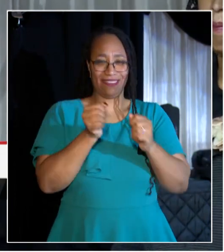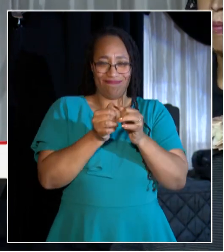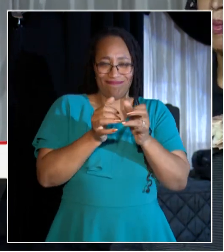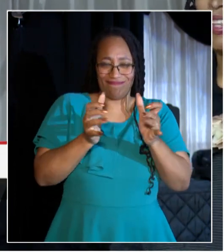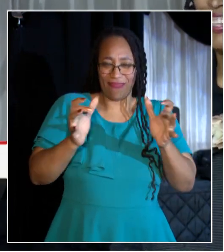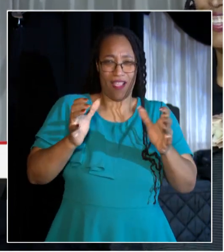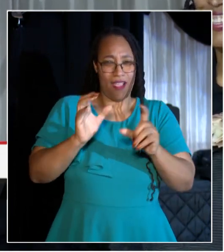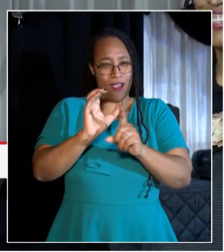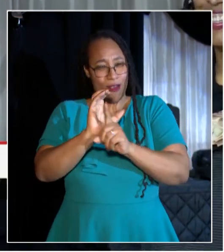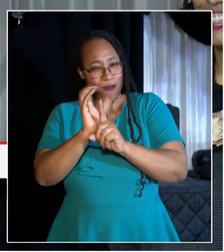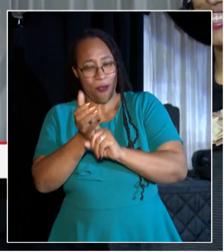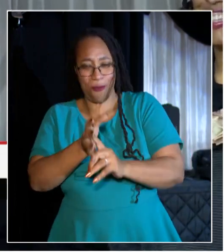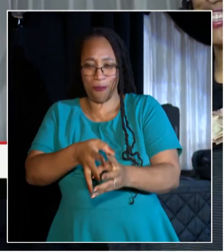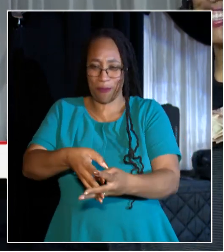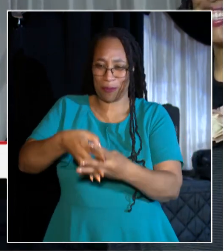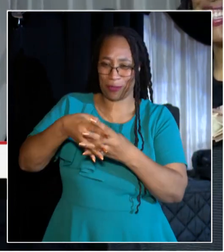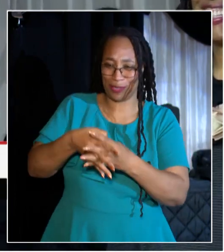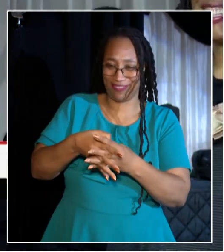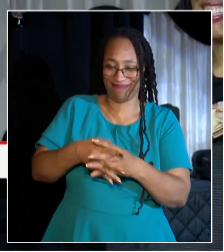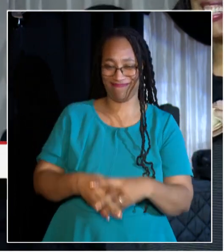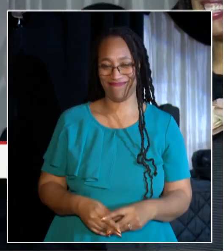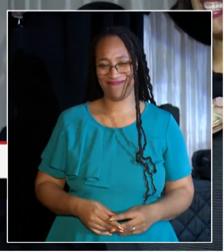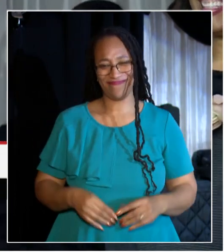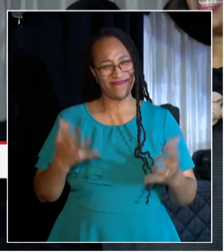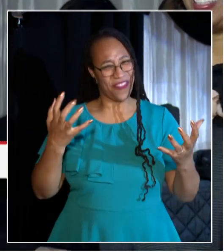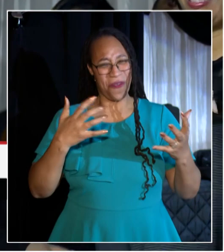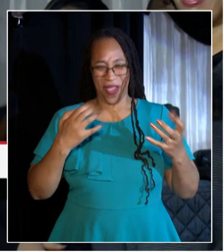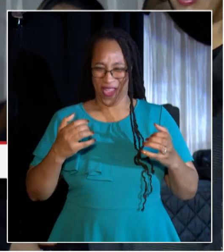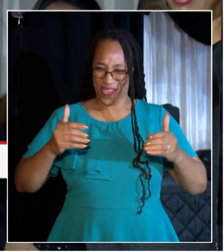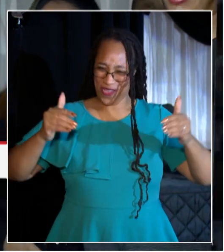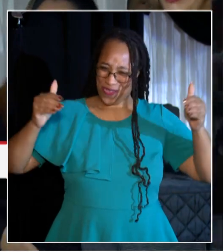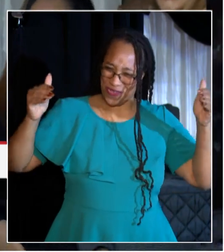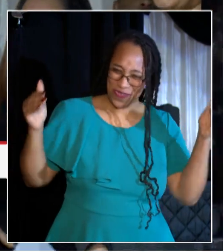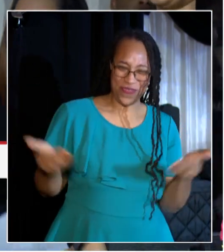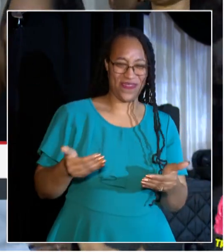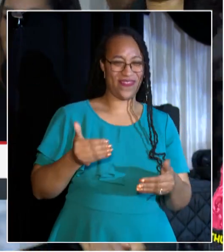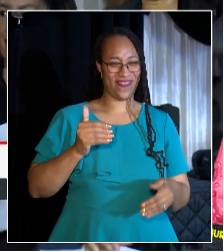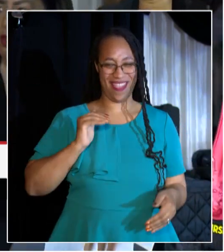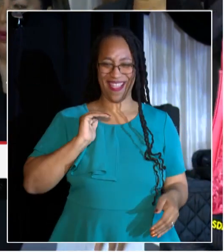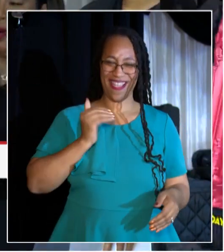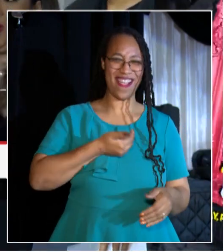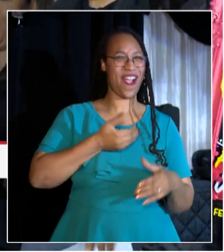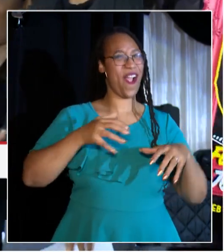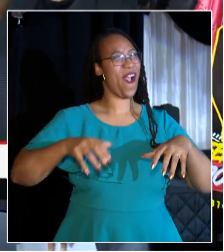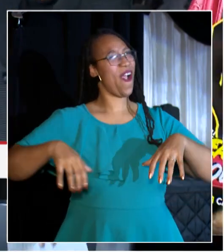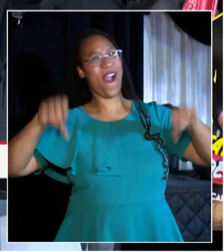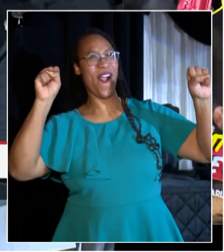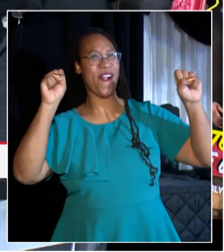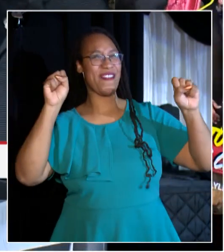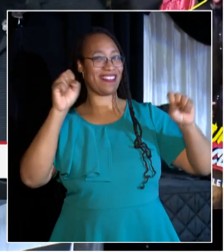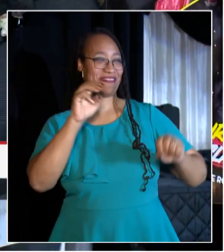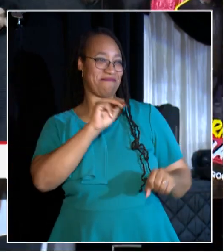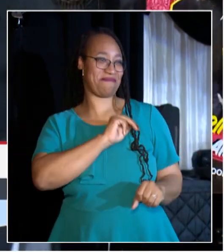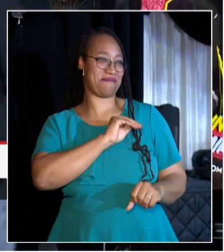host for this evening, our mayor, my mayor, the Honorable Mayor Muriel Bowser.